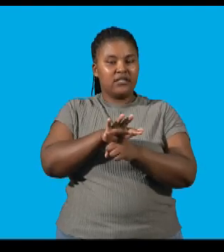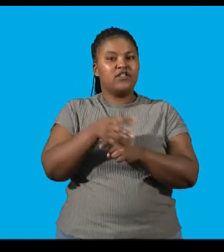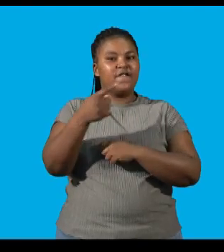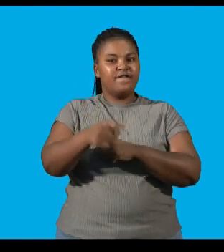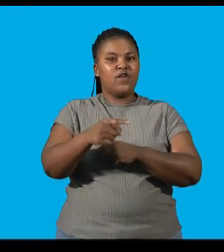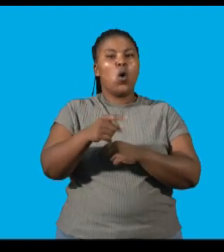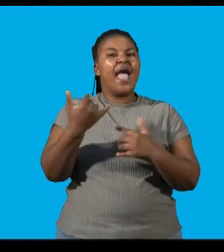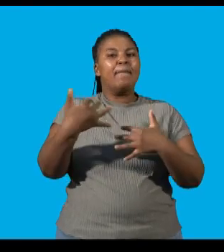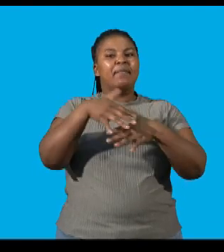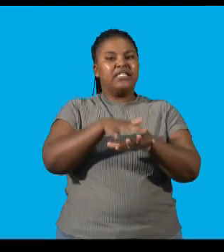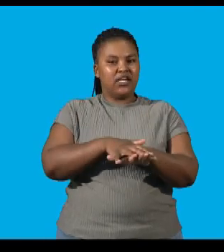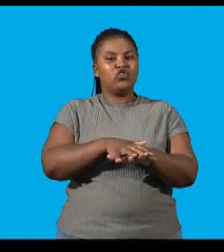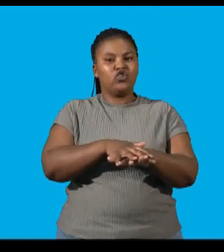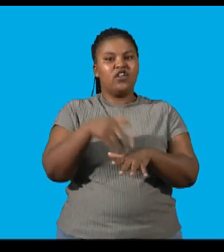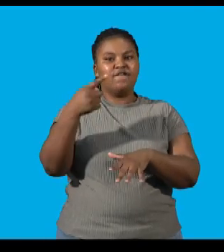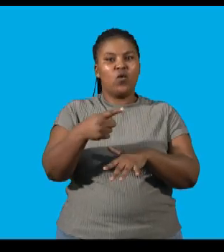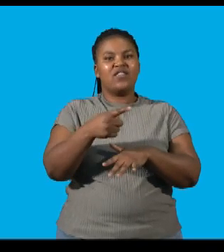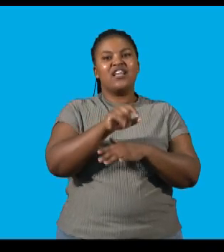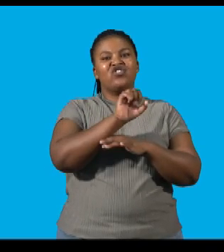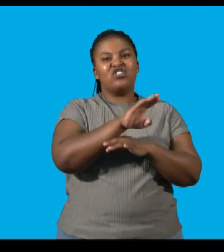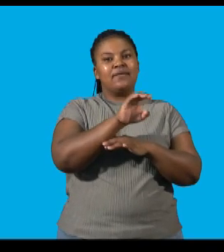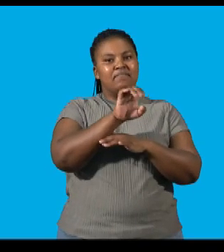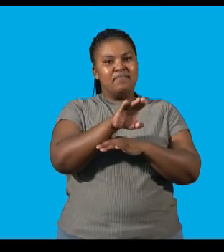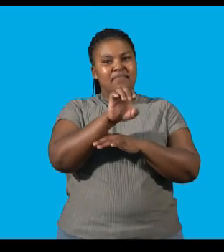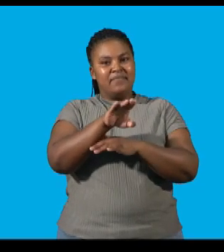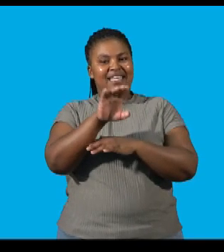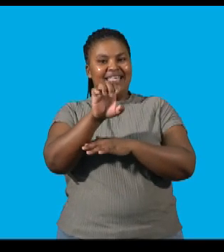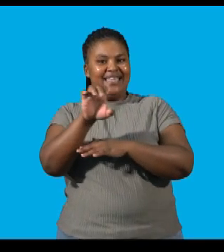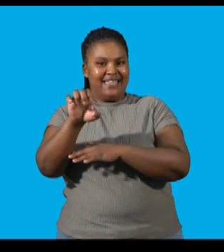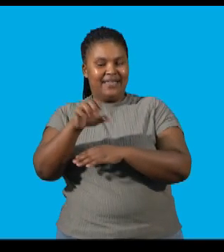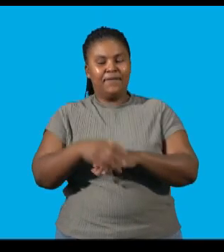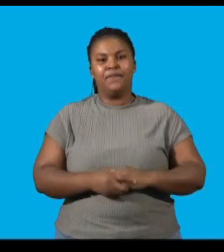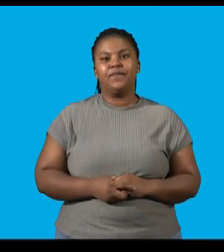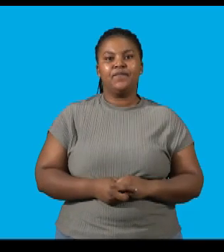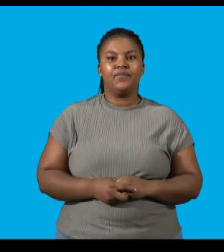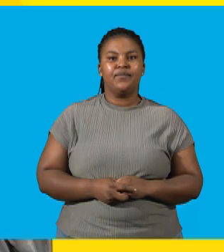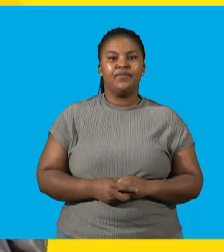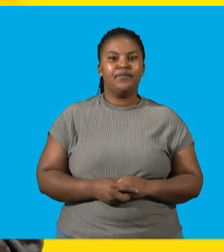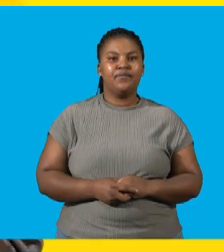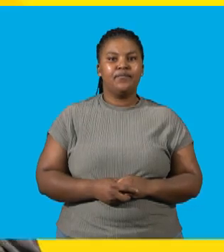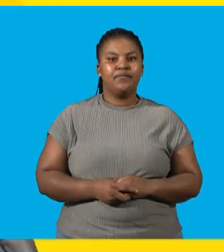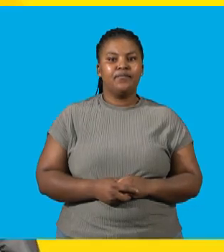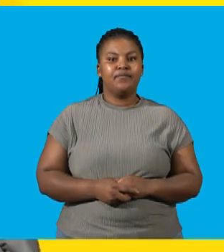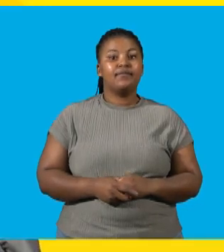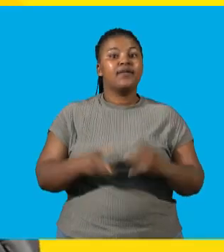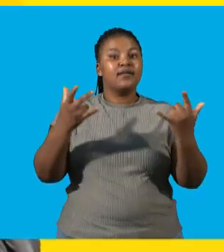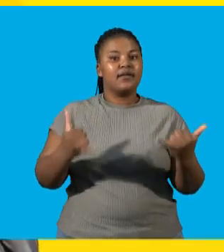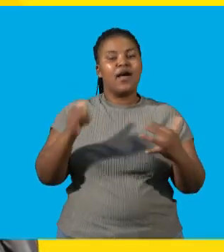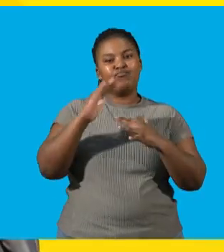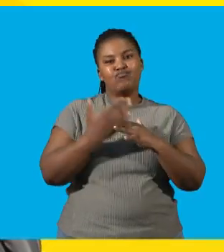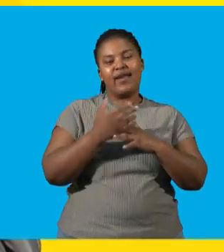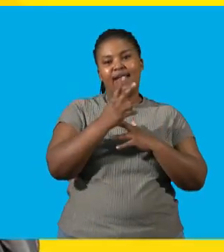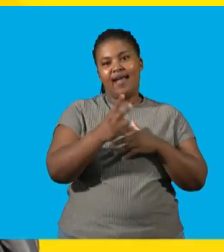the implementation of the BBBEE in the country. We are going to take